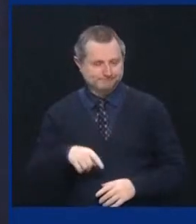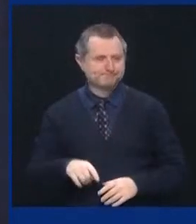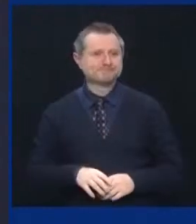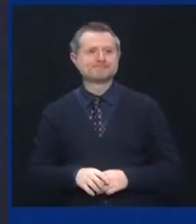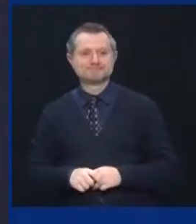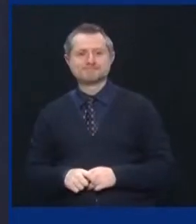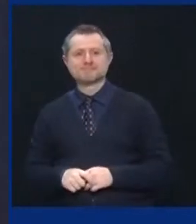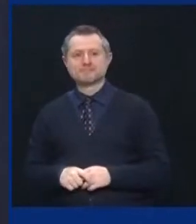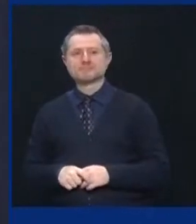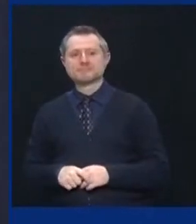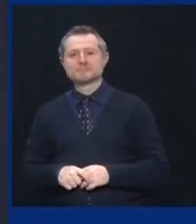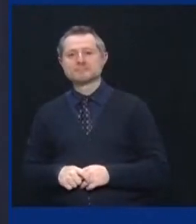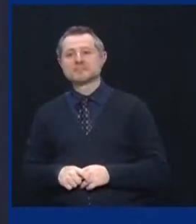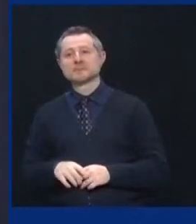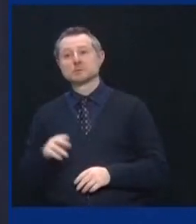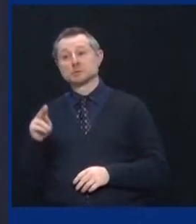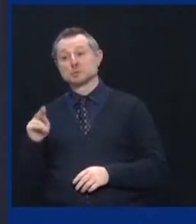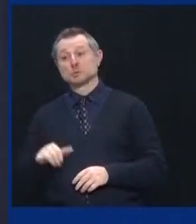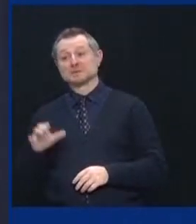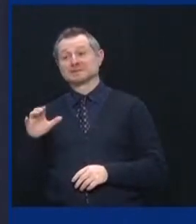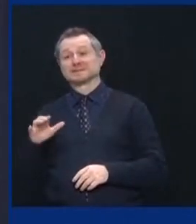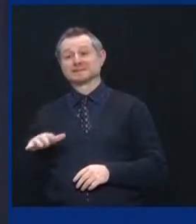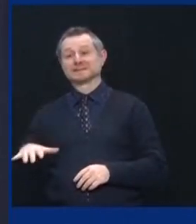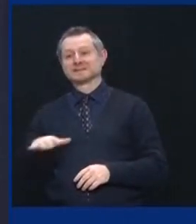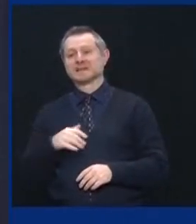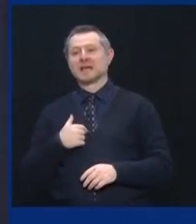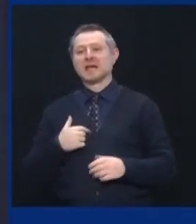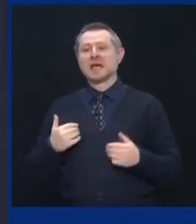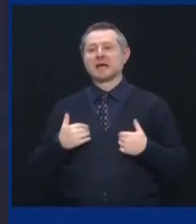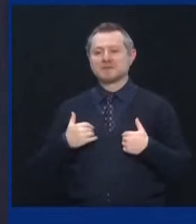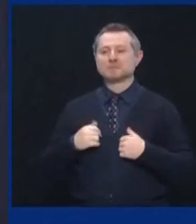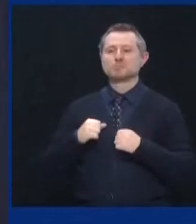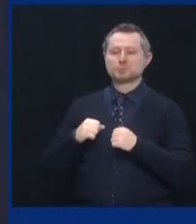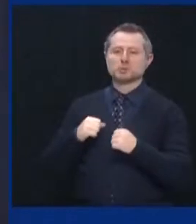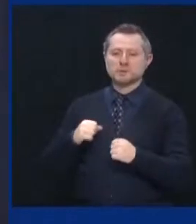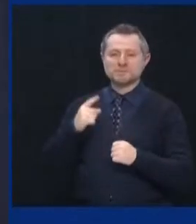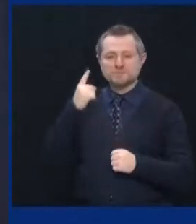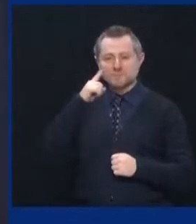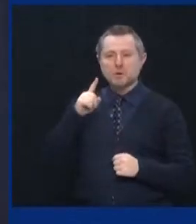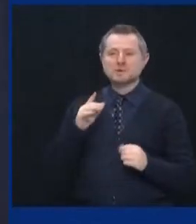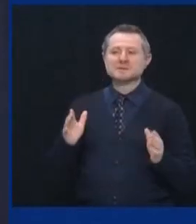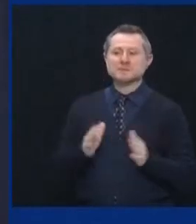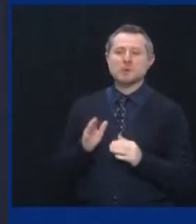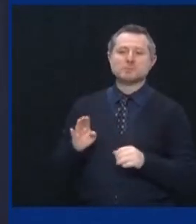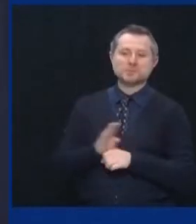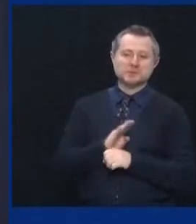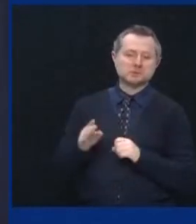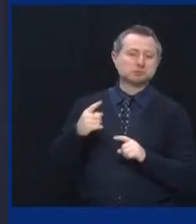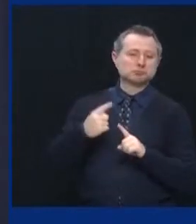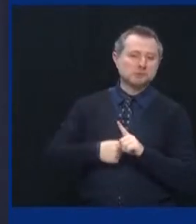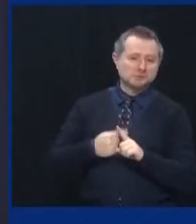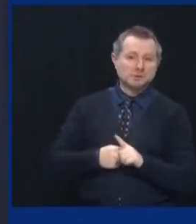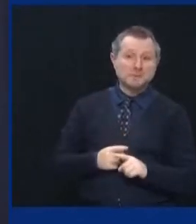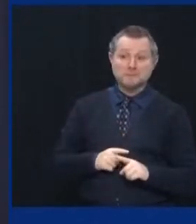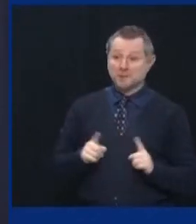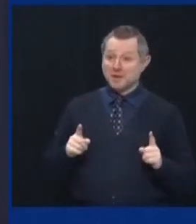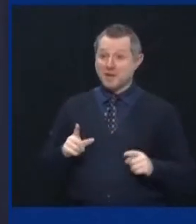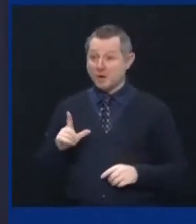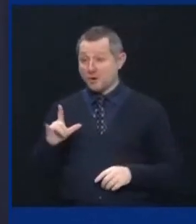And New York City has some protections in place, but Long Island,